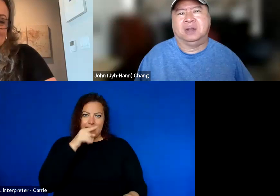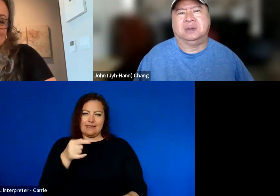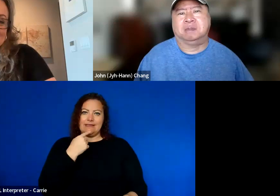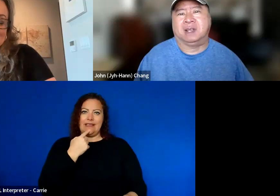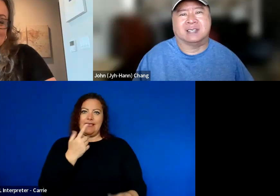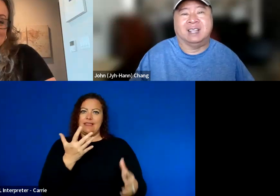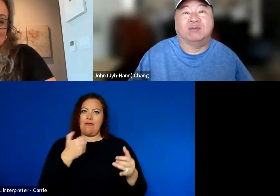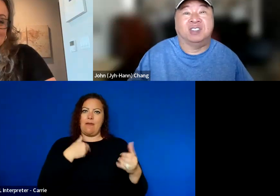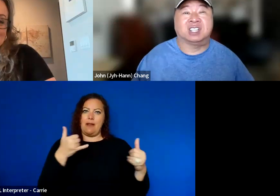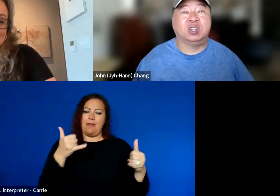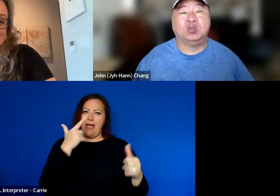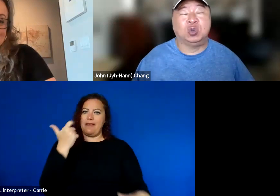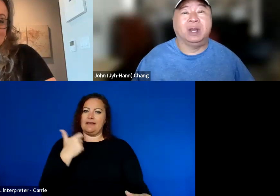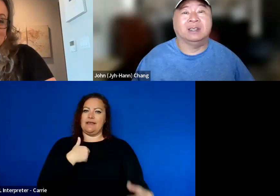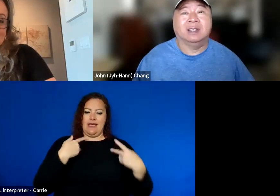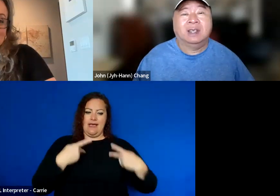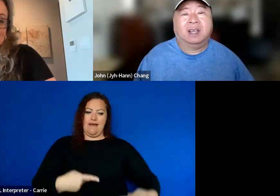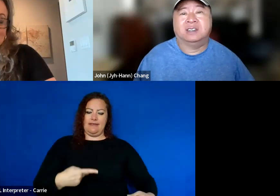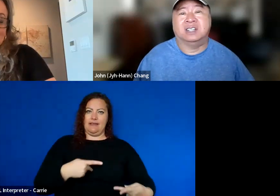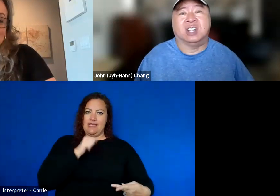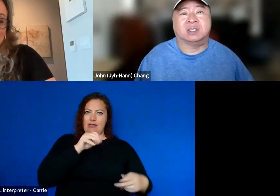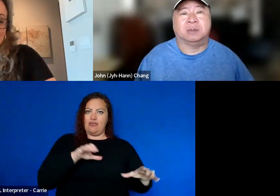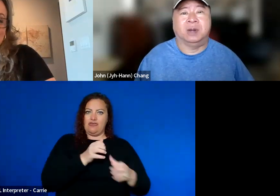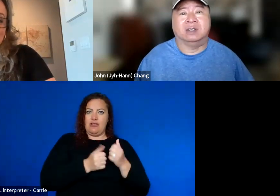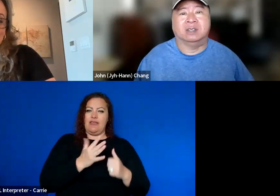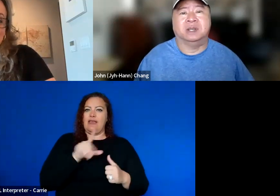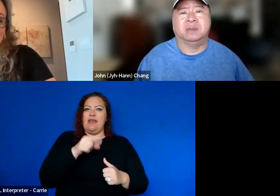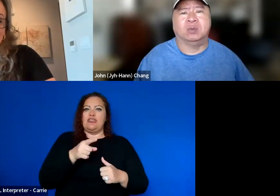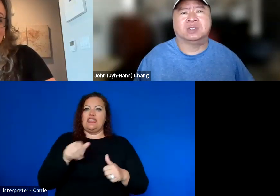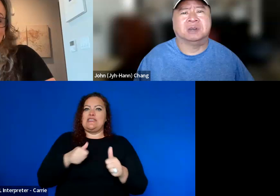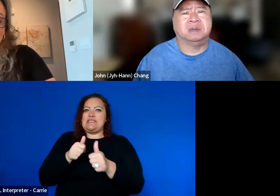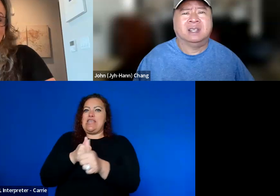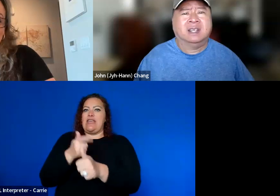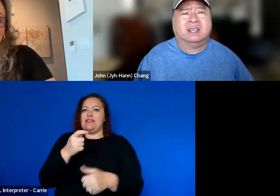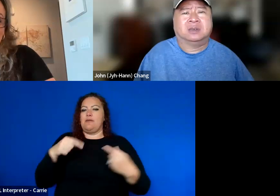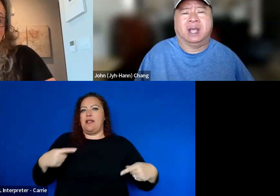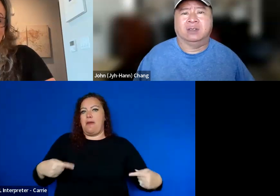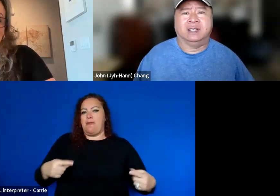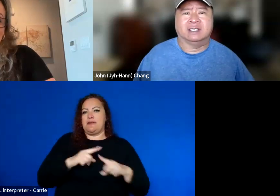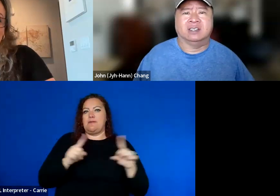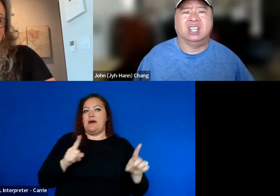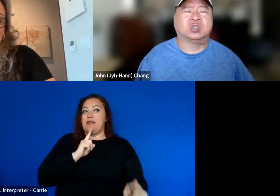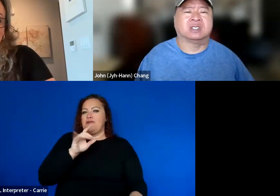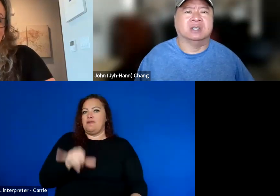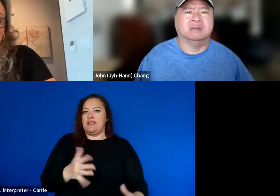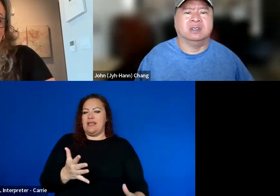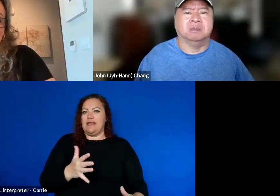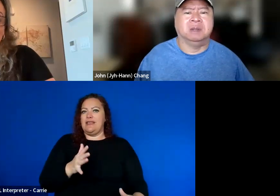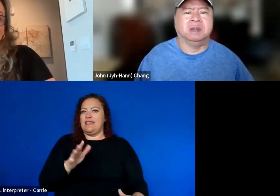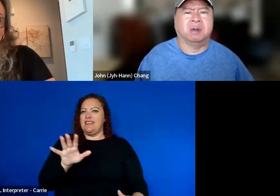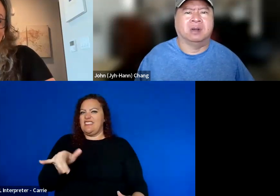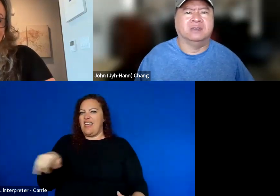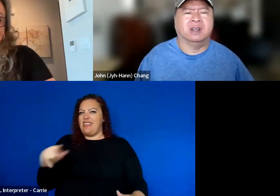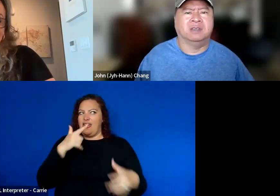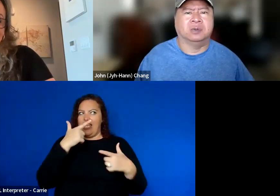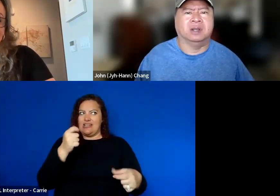and, play with it, because I physically don't do anything other than chase them around a little bit in my wheelchair. But the reality that they're interested in, me